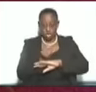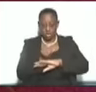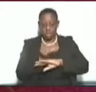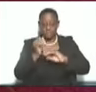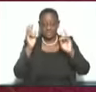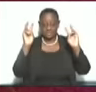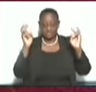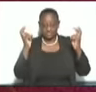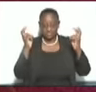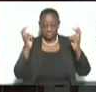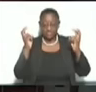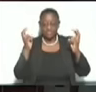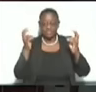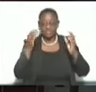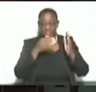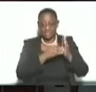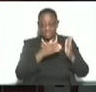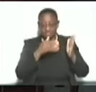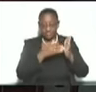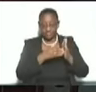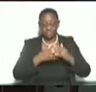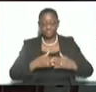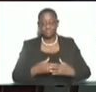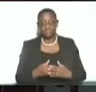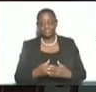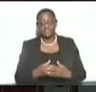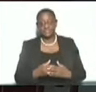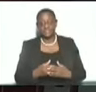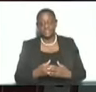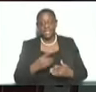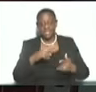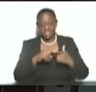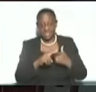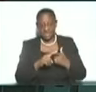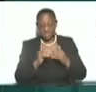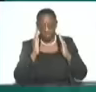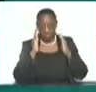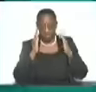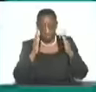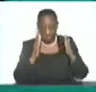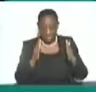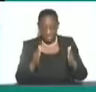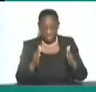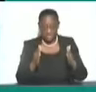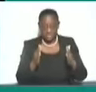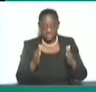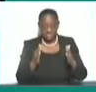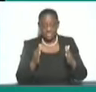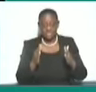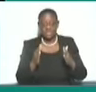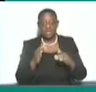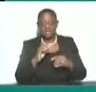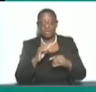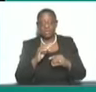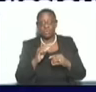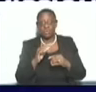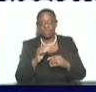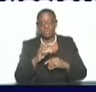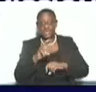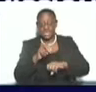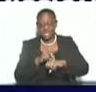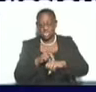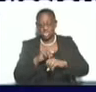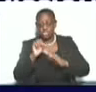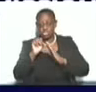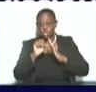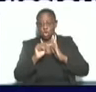happening again. As for the last primary focus this legislative session is that of national security. A